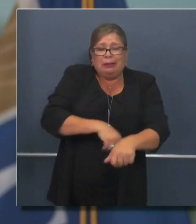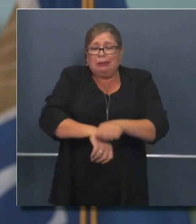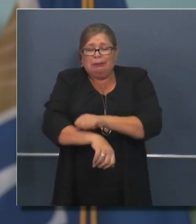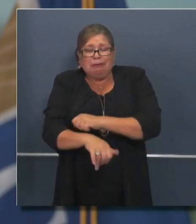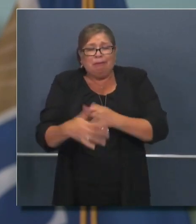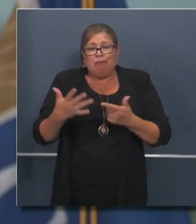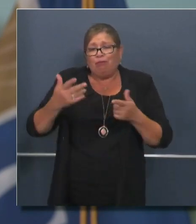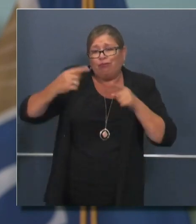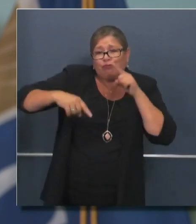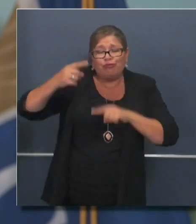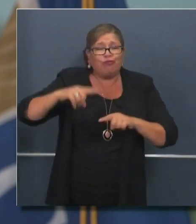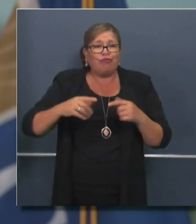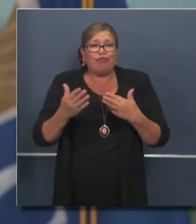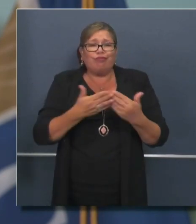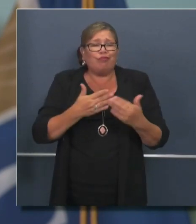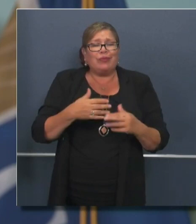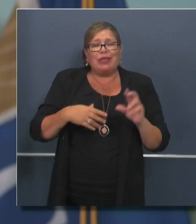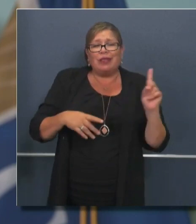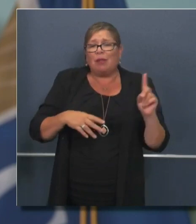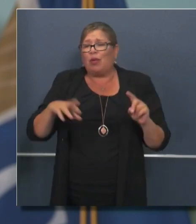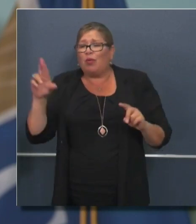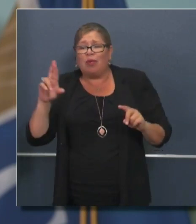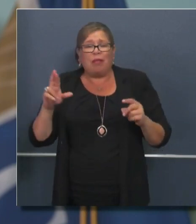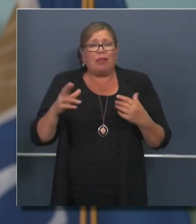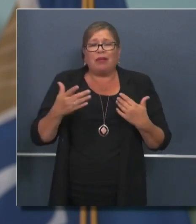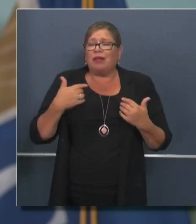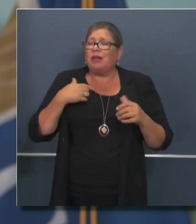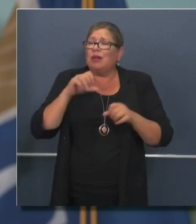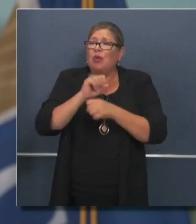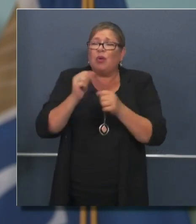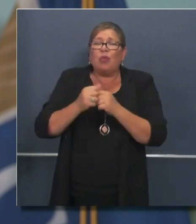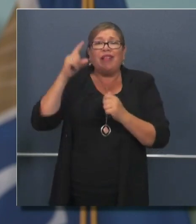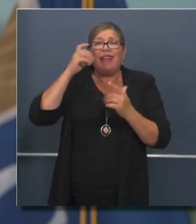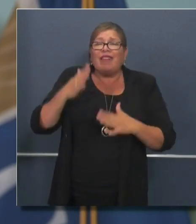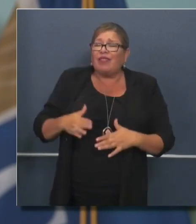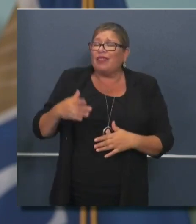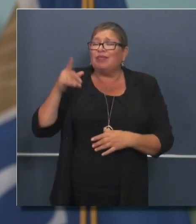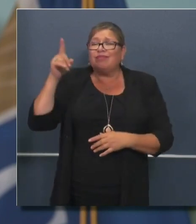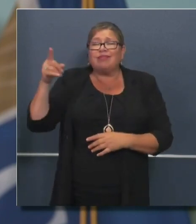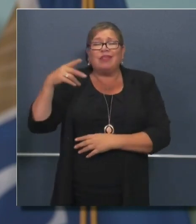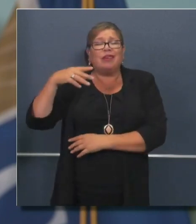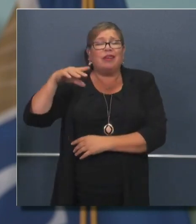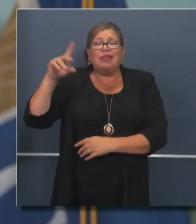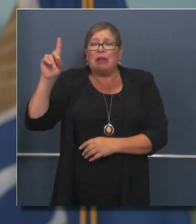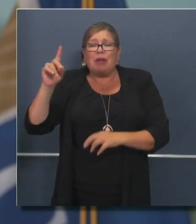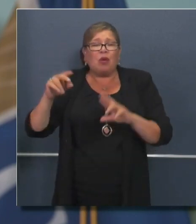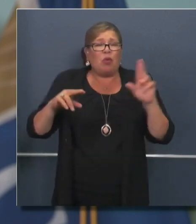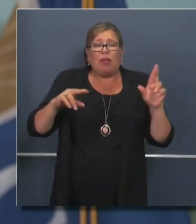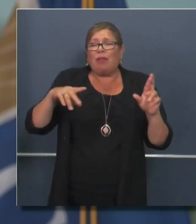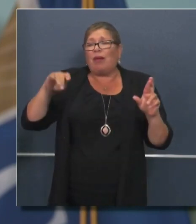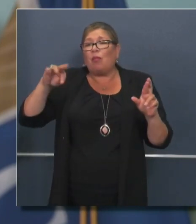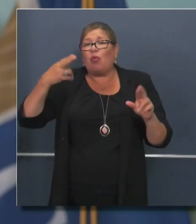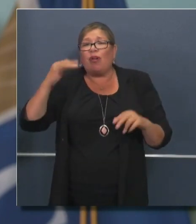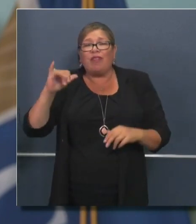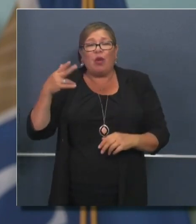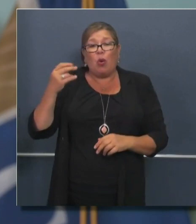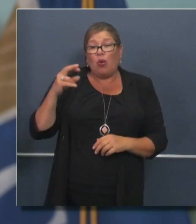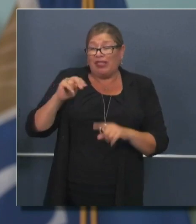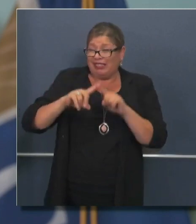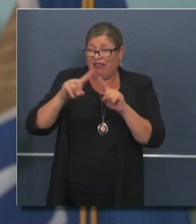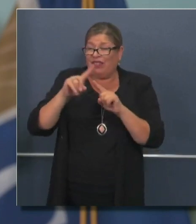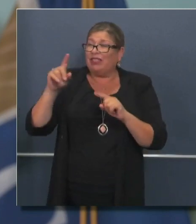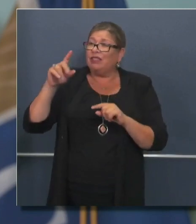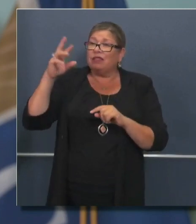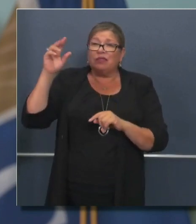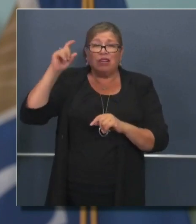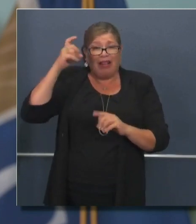lines, Republican governors, Governor Hogan, Democratic governors, Governor Murphy, many others united in the cause